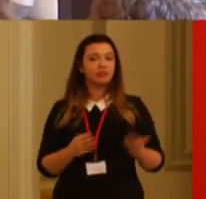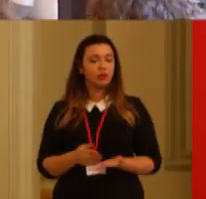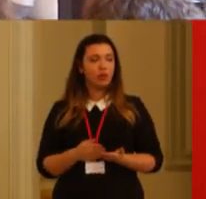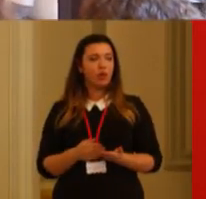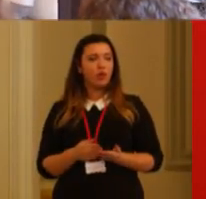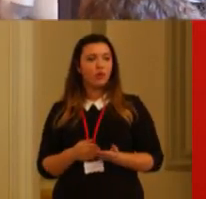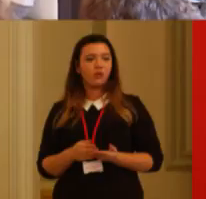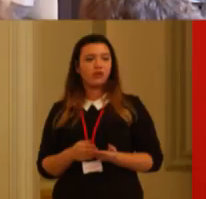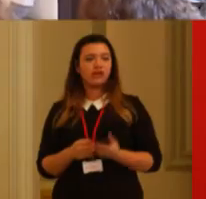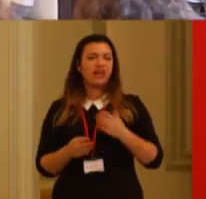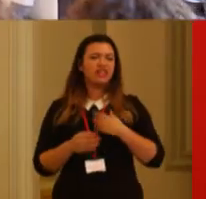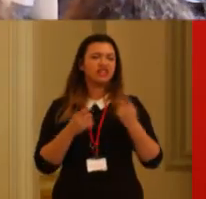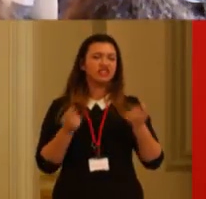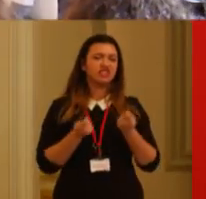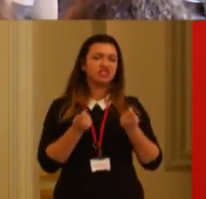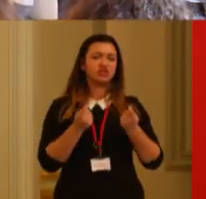Why?